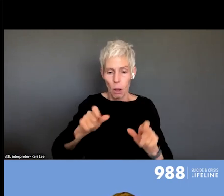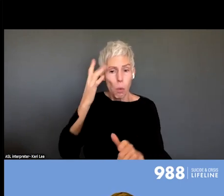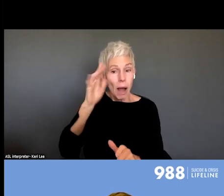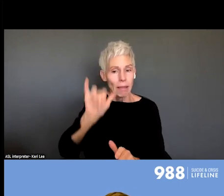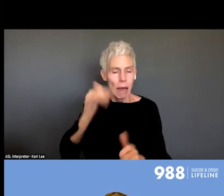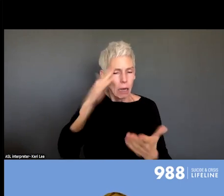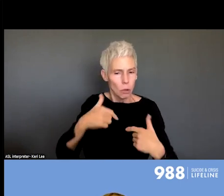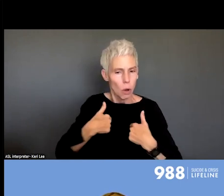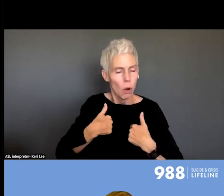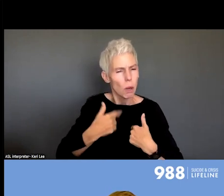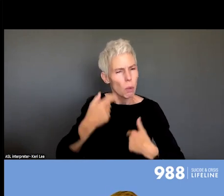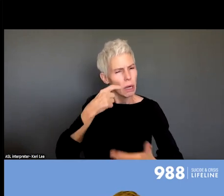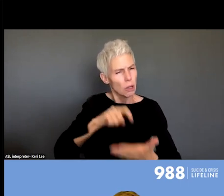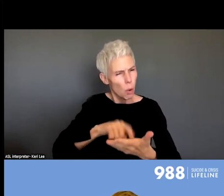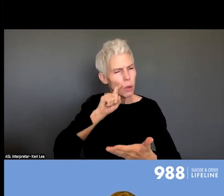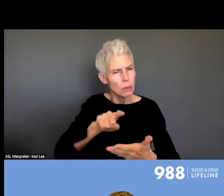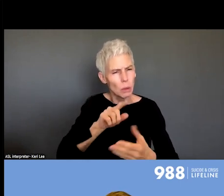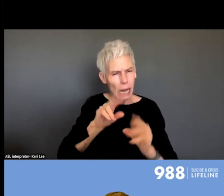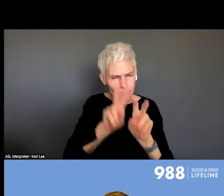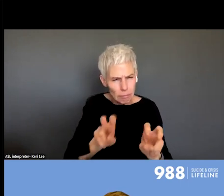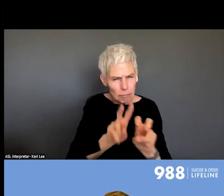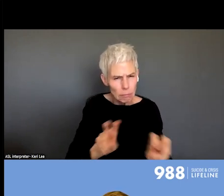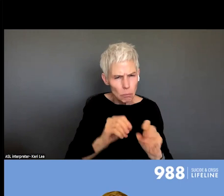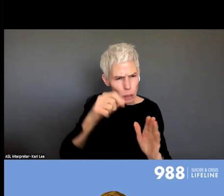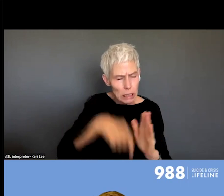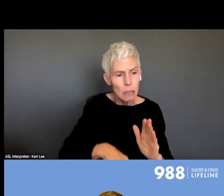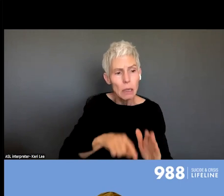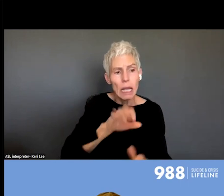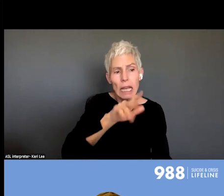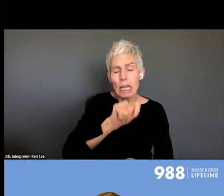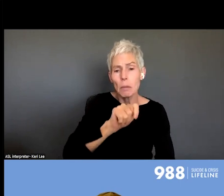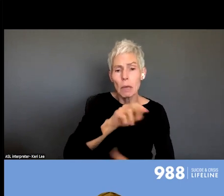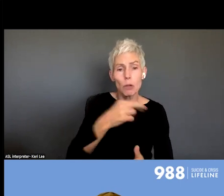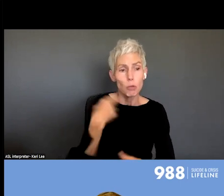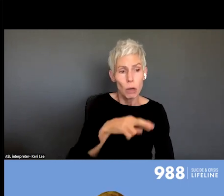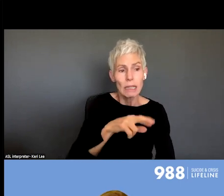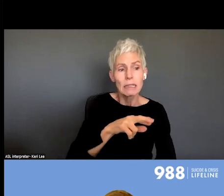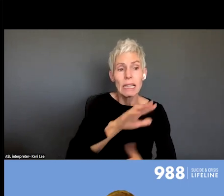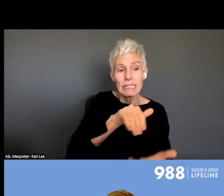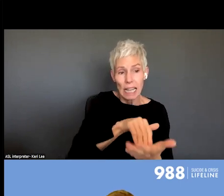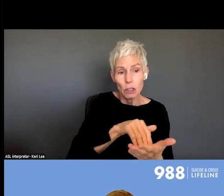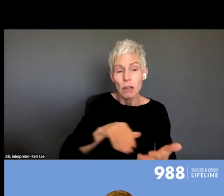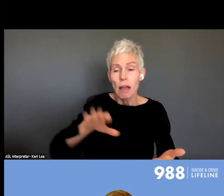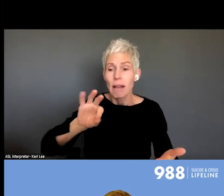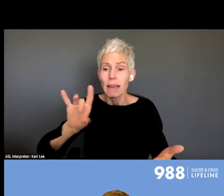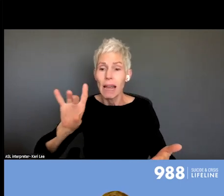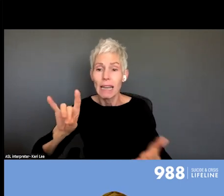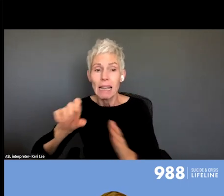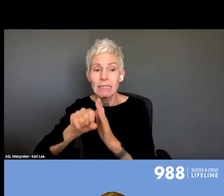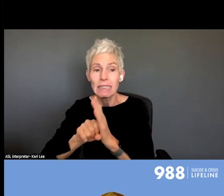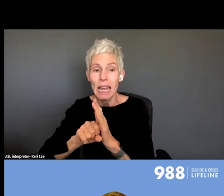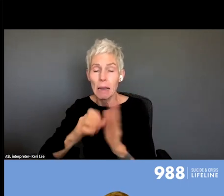out to me as I look deeper at this is that the imminent risk amendment centers and the 988 state planning grants, these samples included way